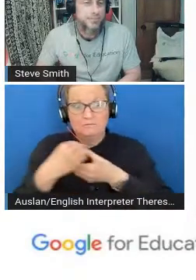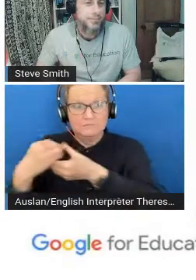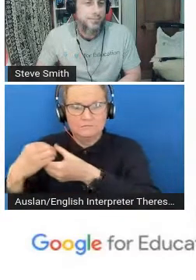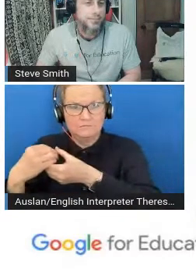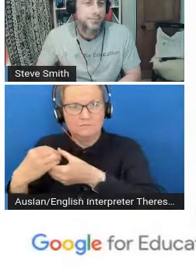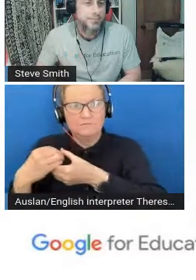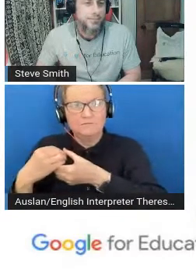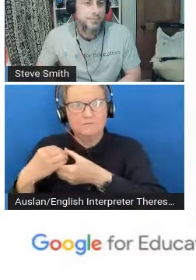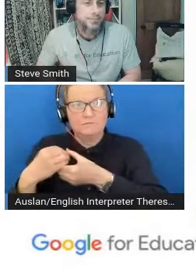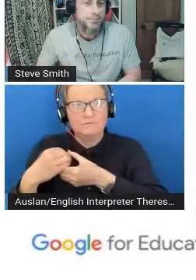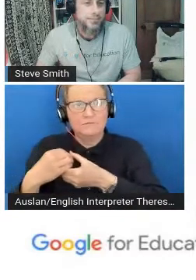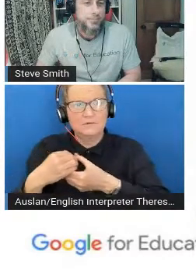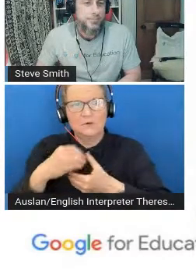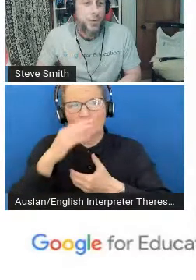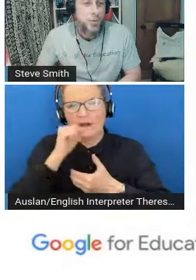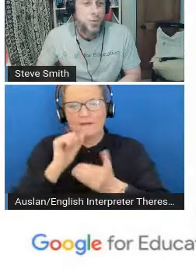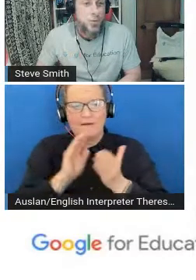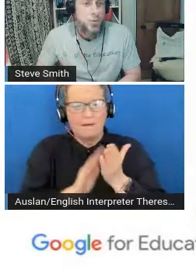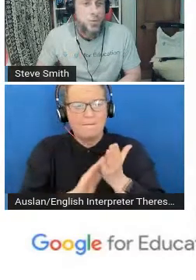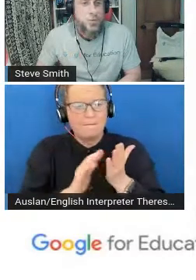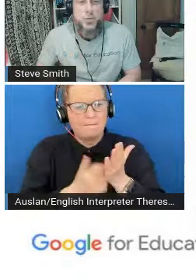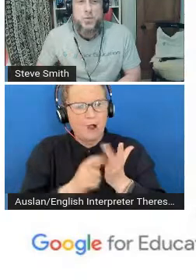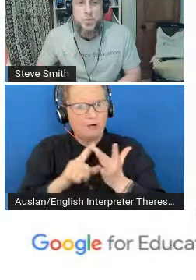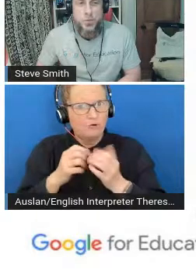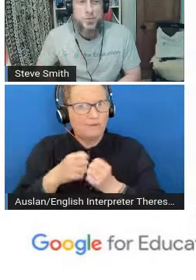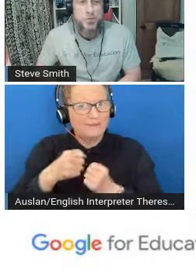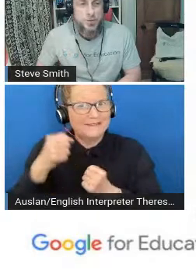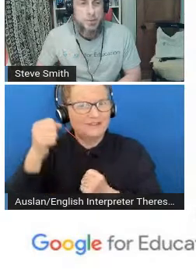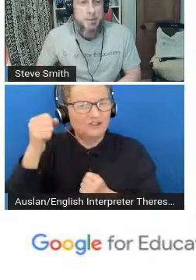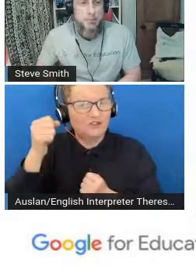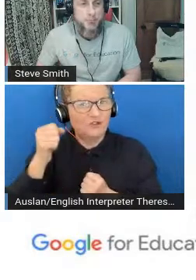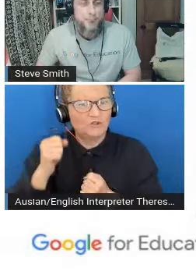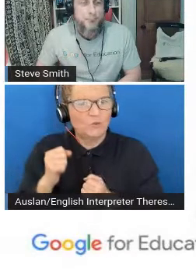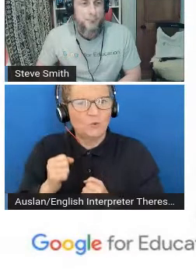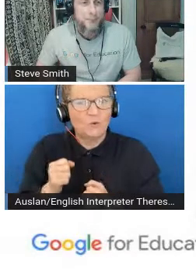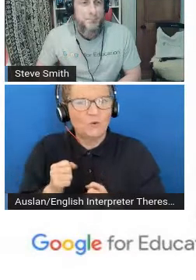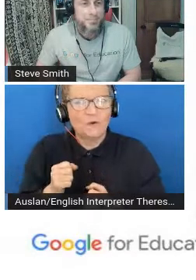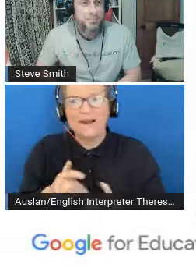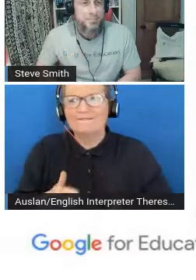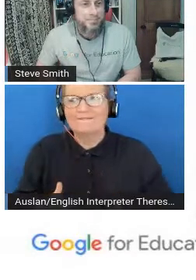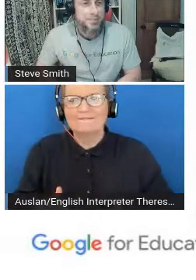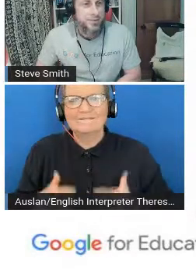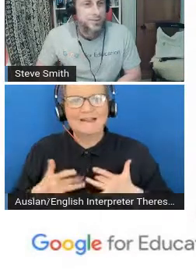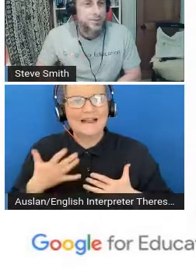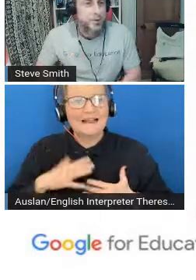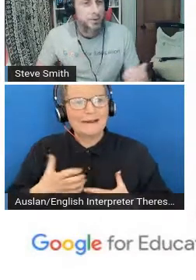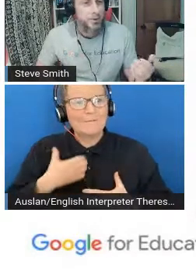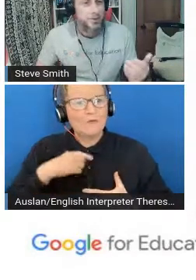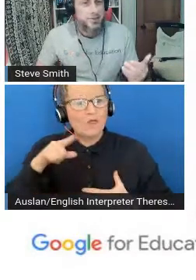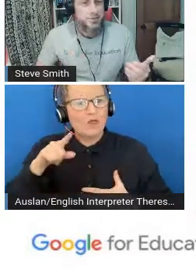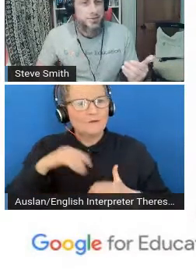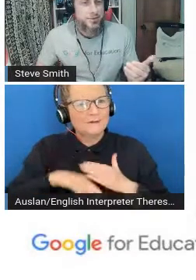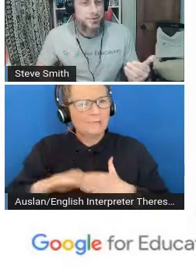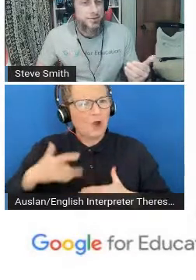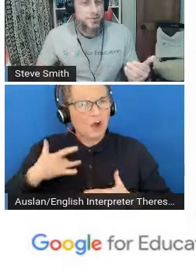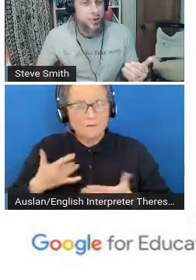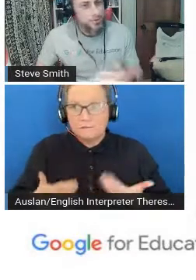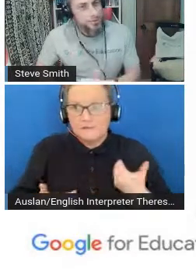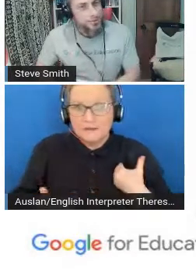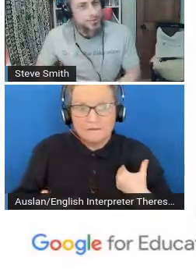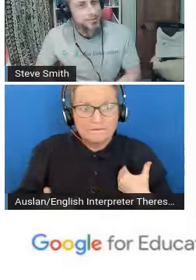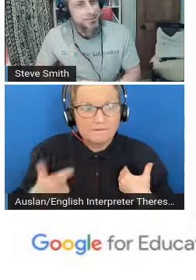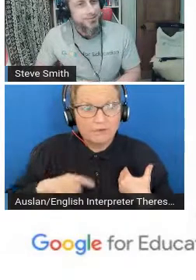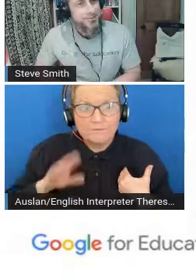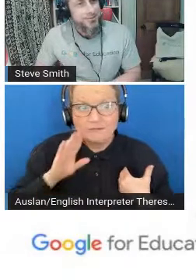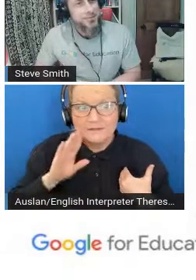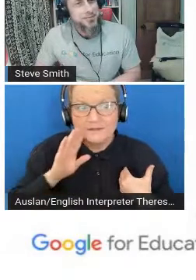to get a micro-credential at the end, which sounds really fancy. I feel like I need some micro-credentials in my life. Do we get credentials for